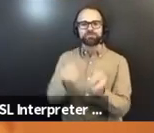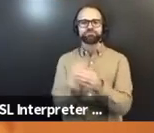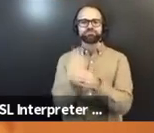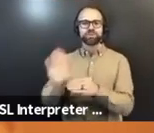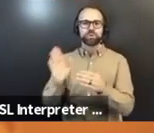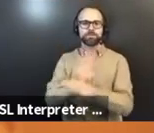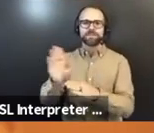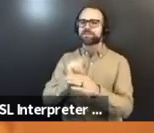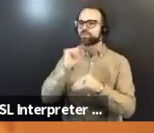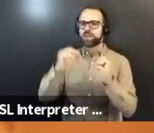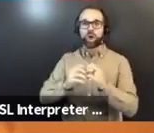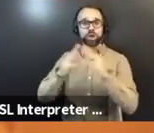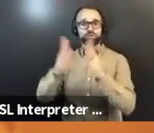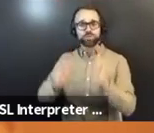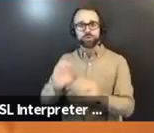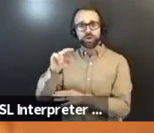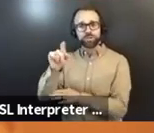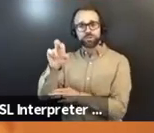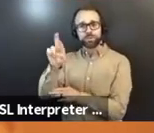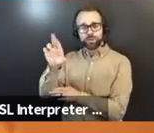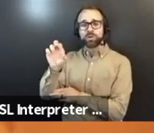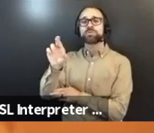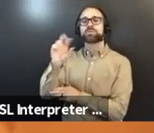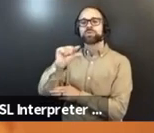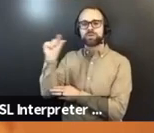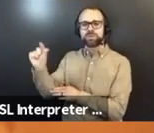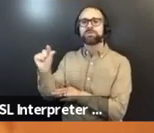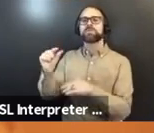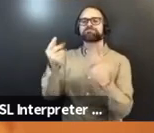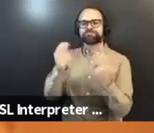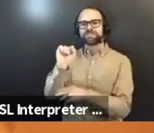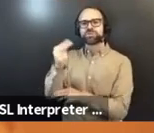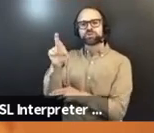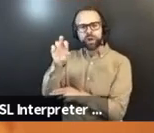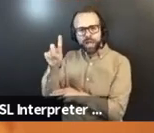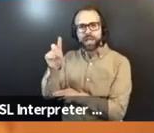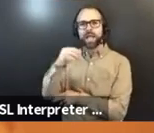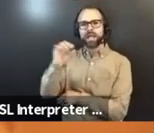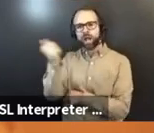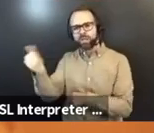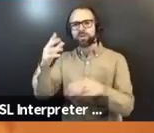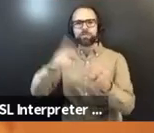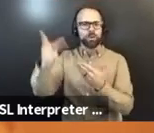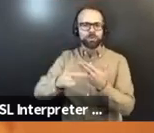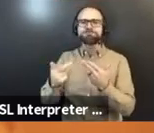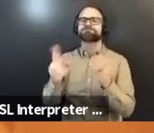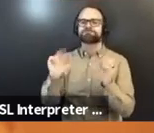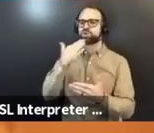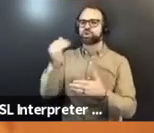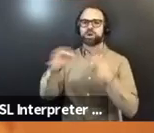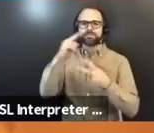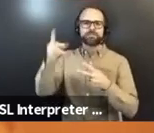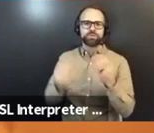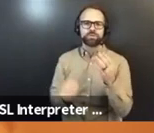as entrepreneurs, leveraging government-funded programs like SR&ED and others can be a great option for you to become a more profitable and